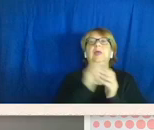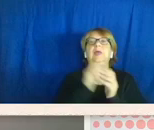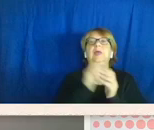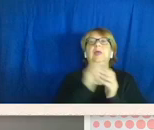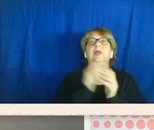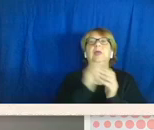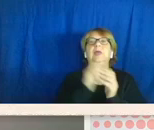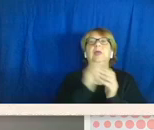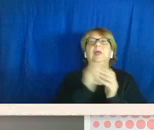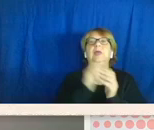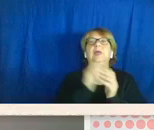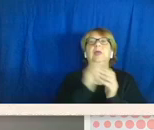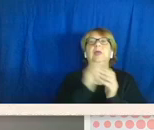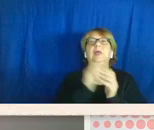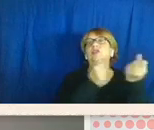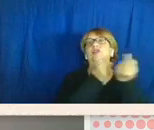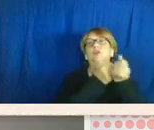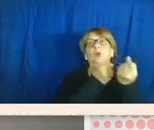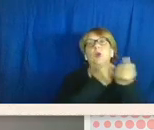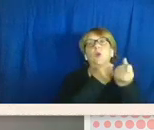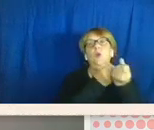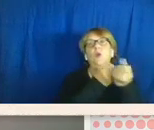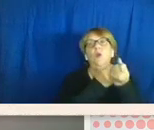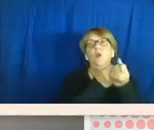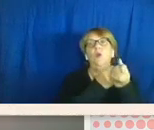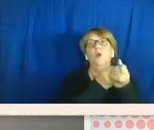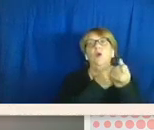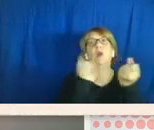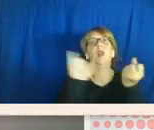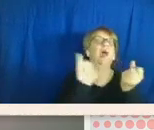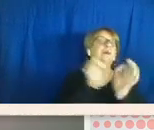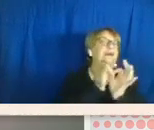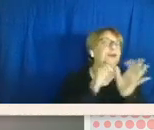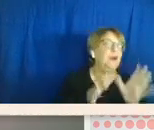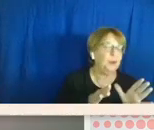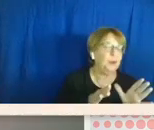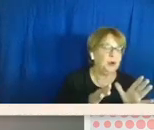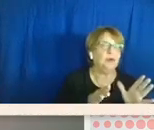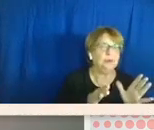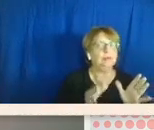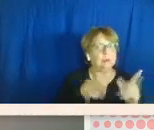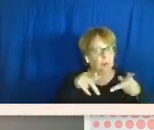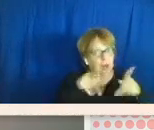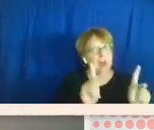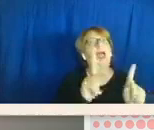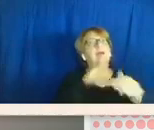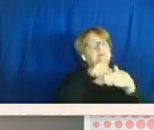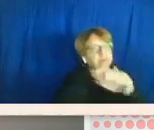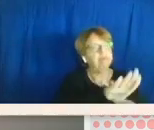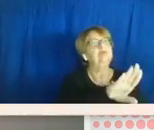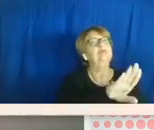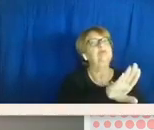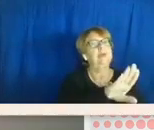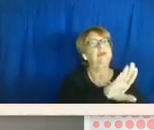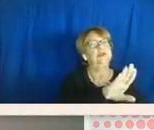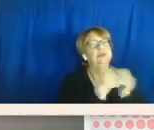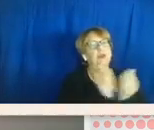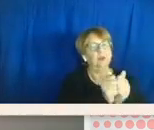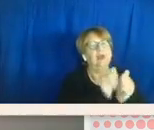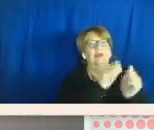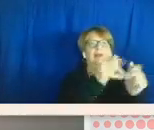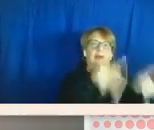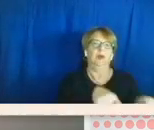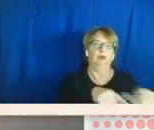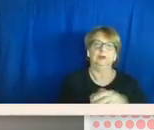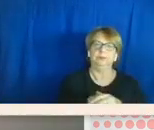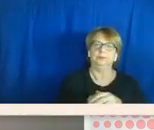provided support, like interpreters, were allowed in to be with the individual.